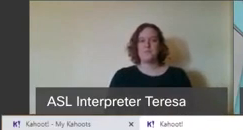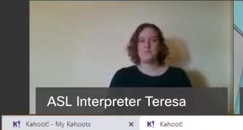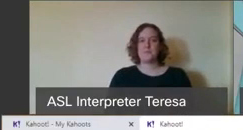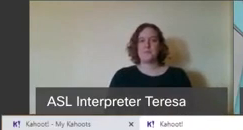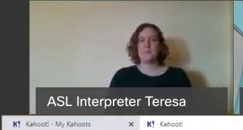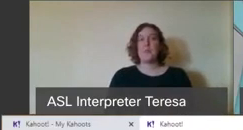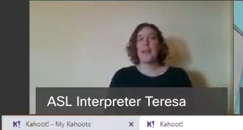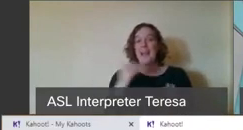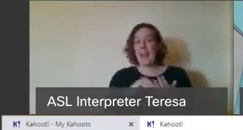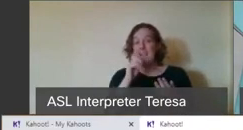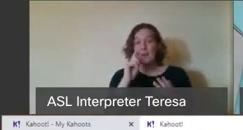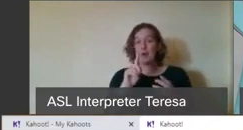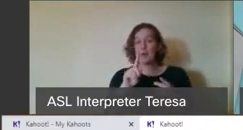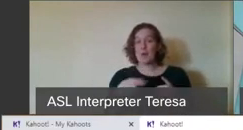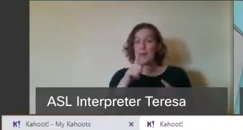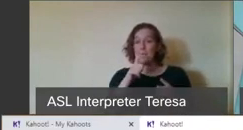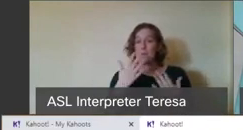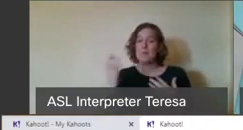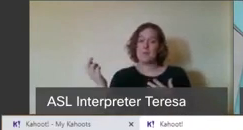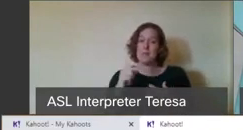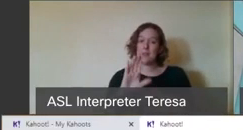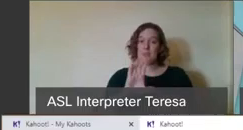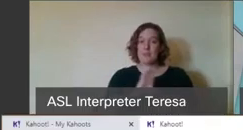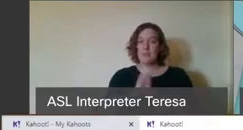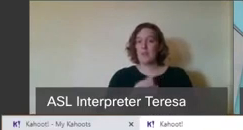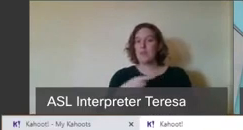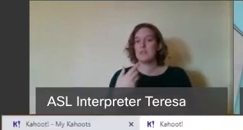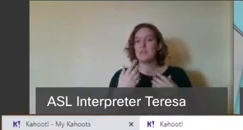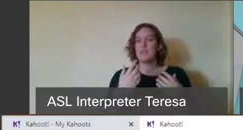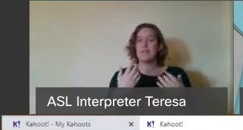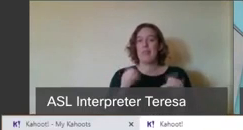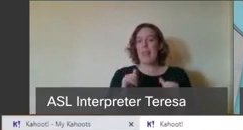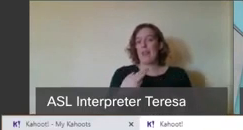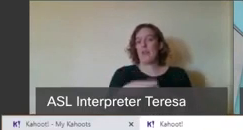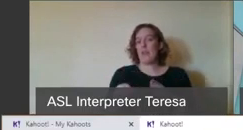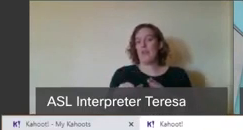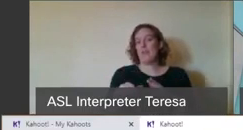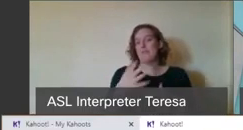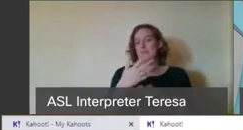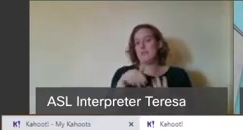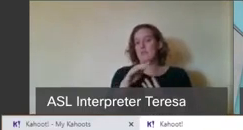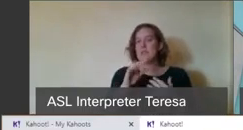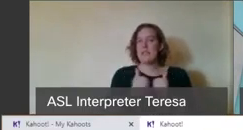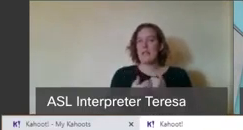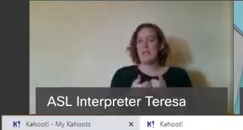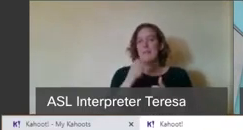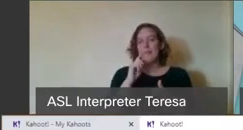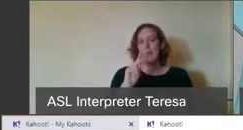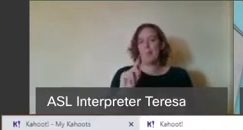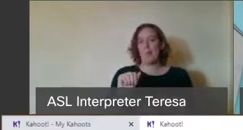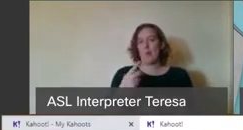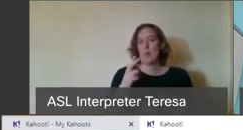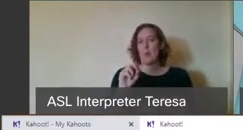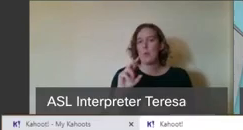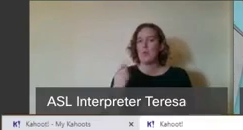Again, for those of you who may just be getting back to your computers, we're just going to play a quick little interactive game of Kahoot. And to access that, you can